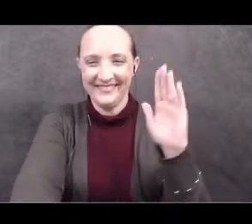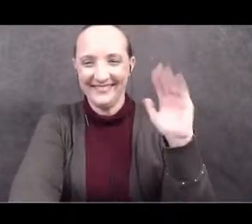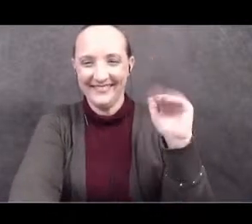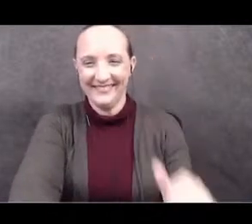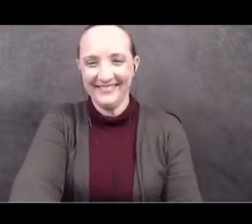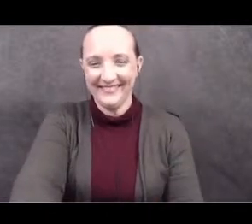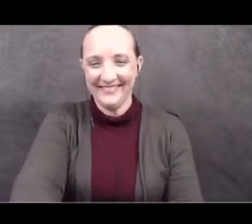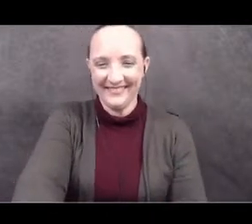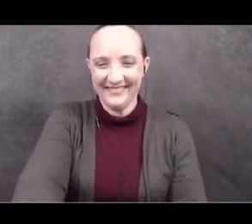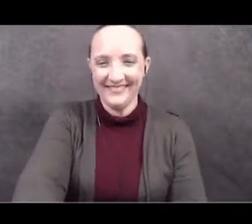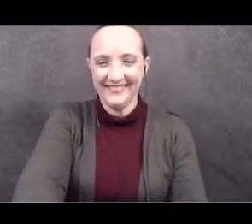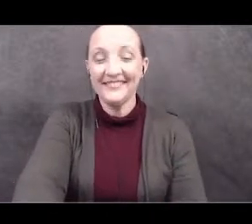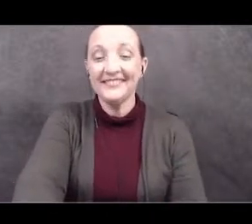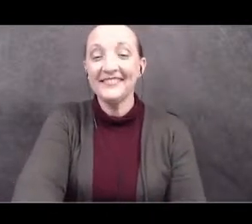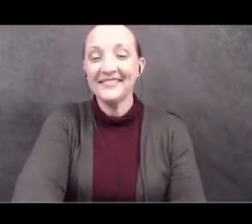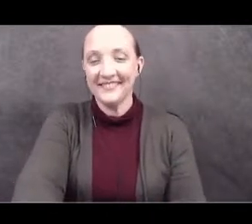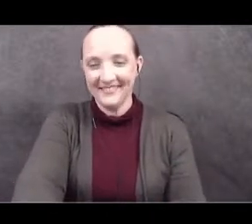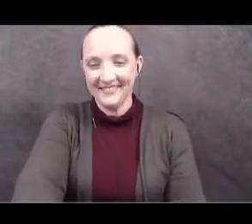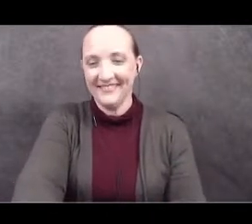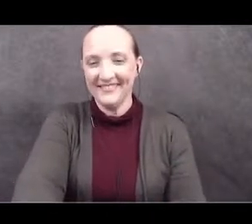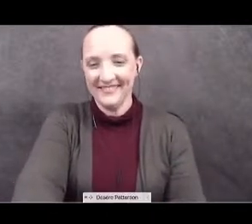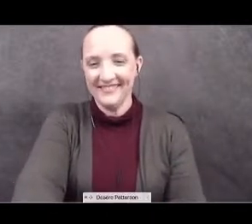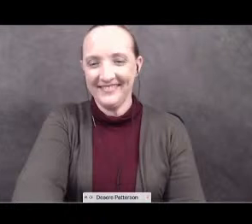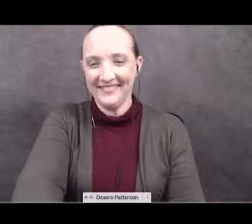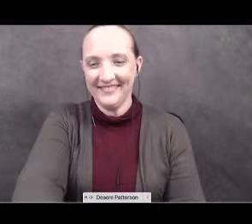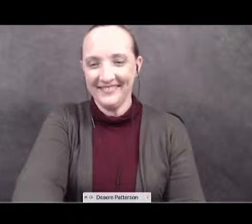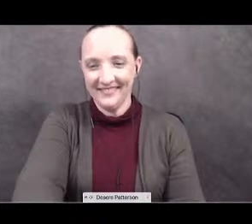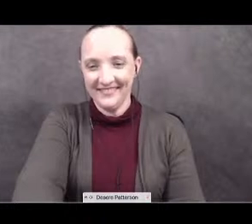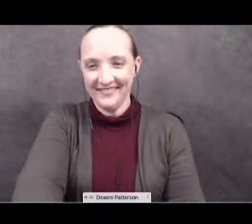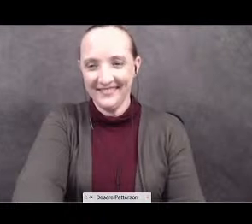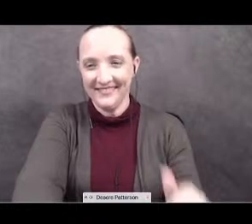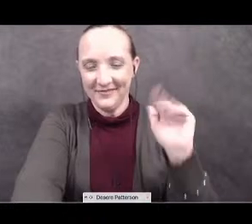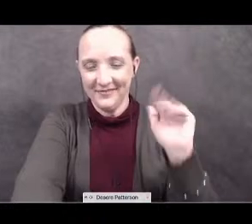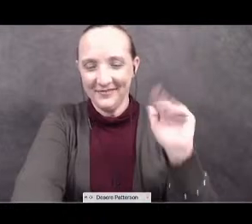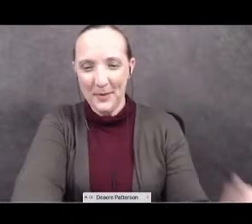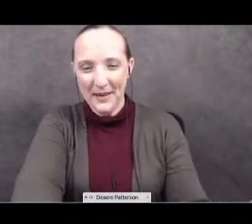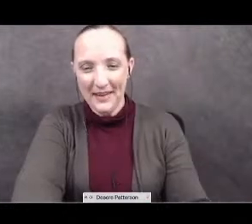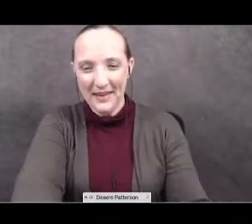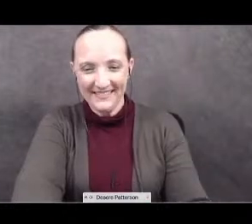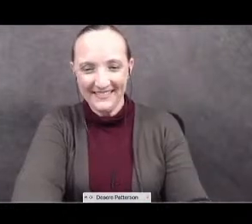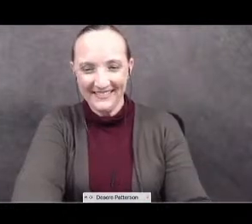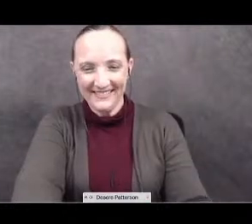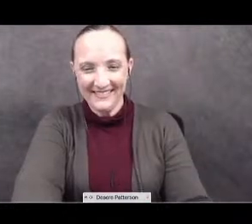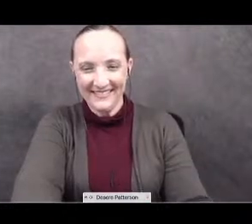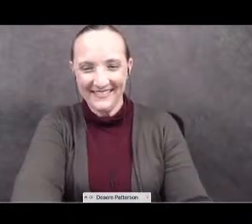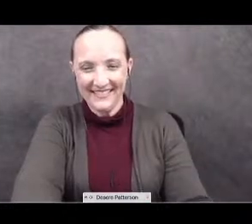thank you very much deser thank you have a nice